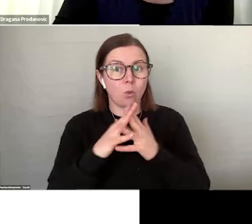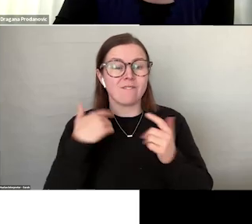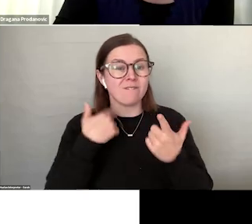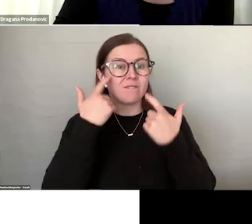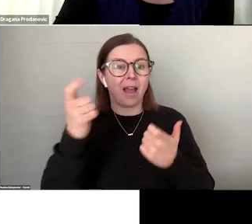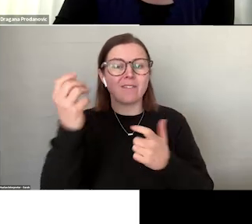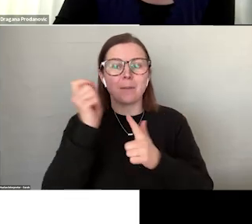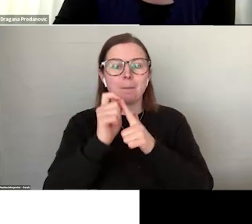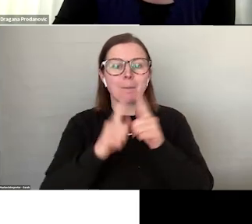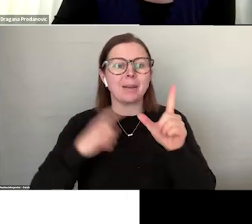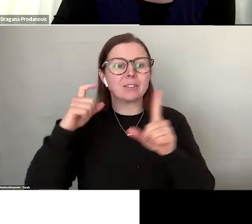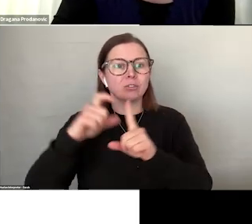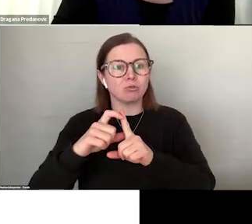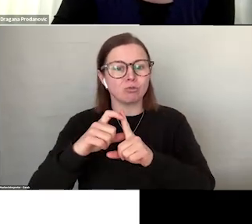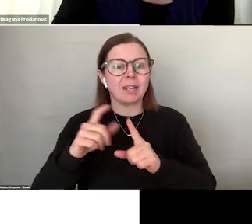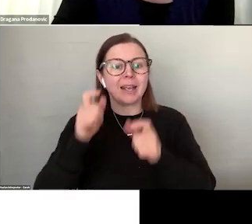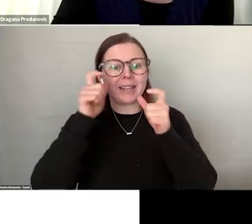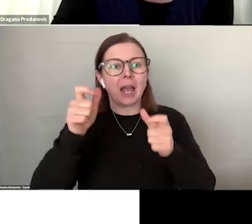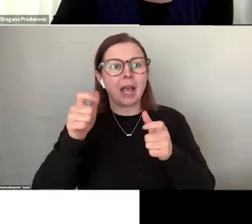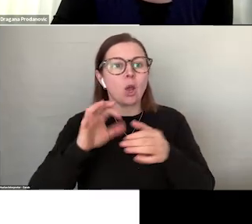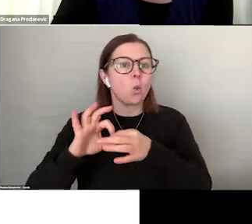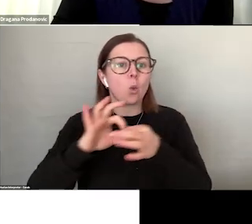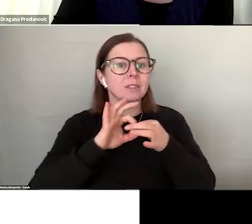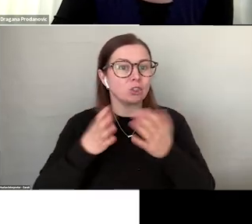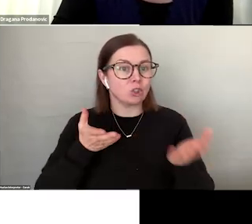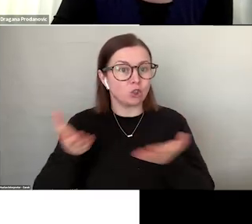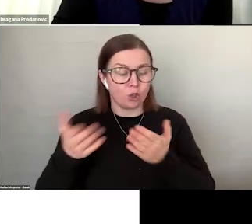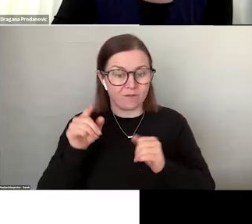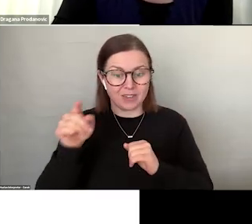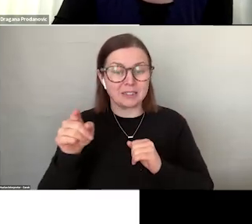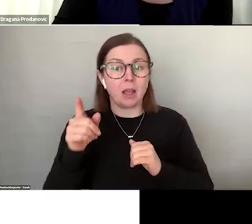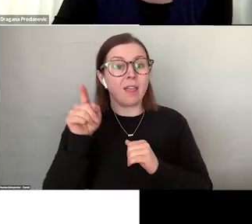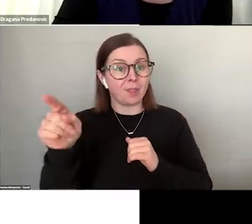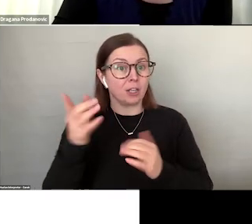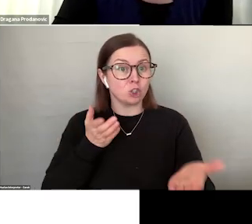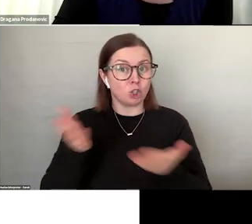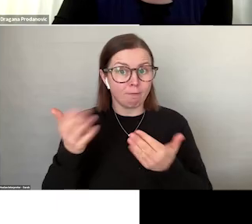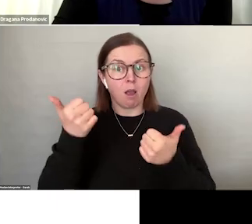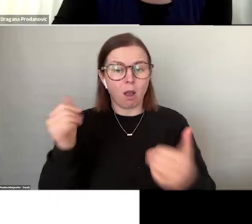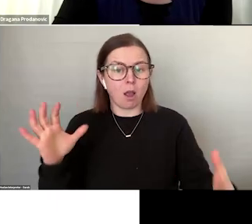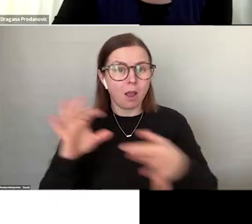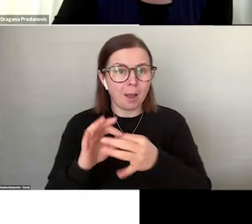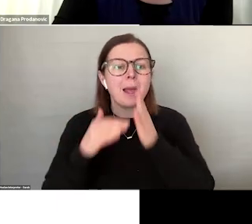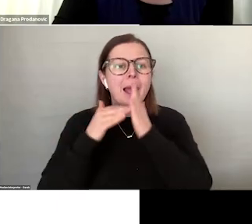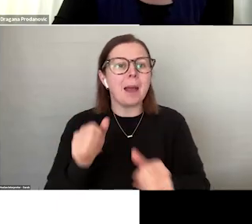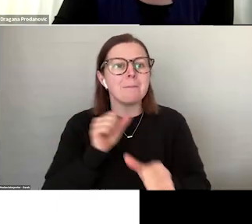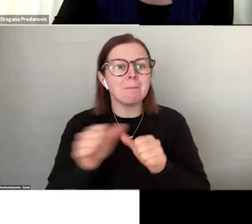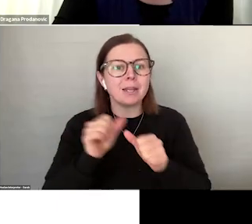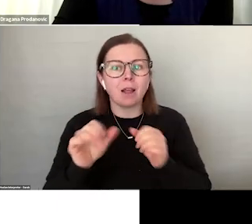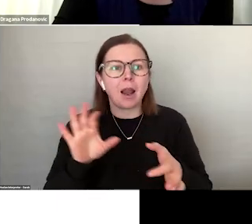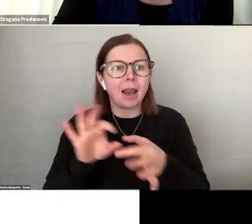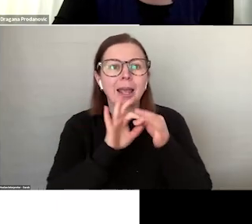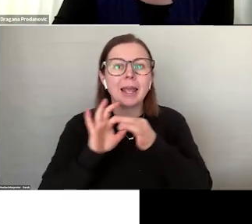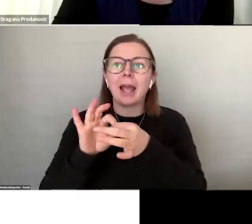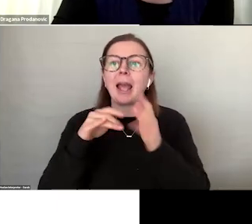care coordination service. The use of this particular service helped to improve linkages between the local hospitals and